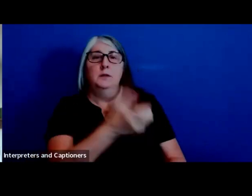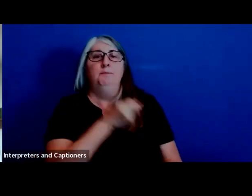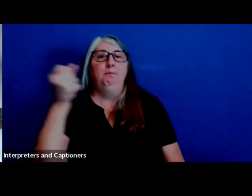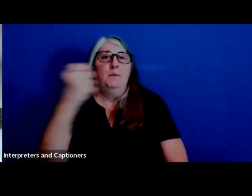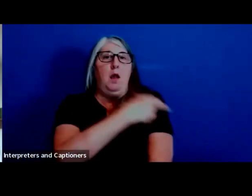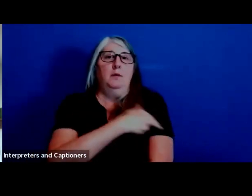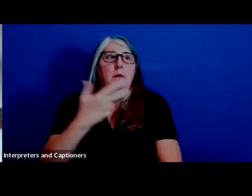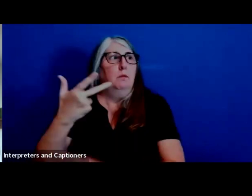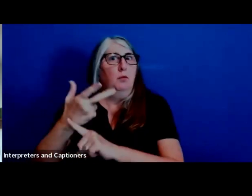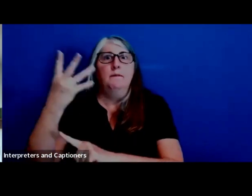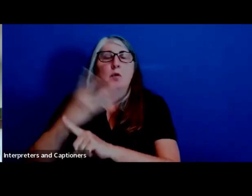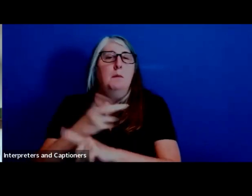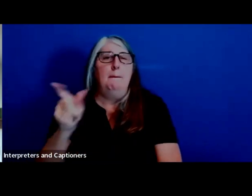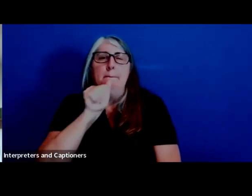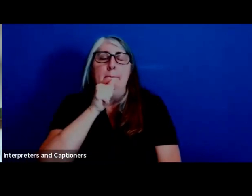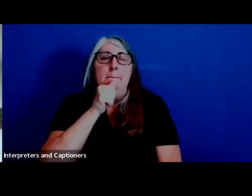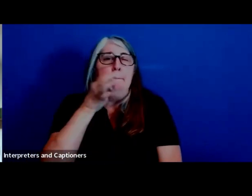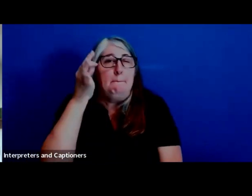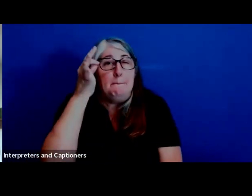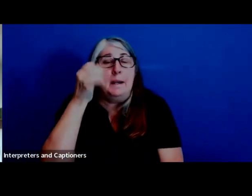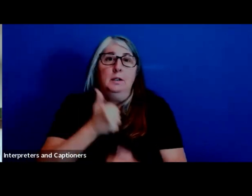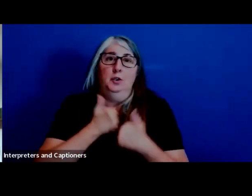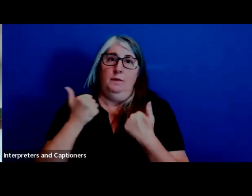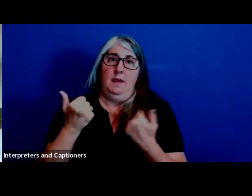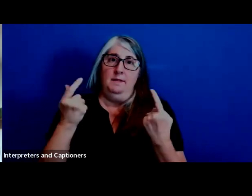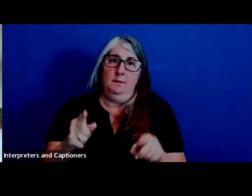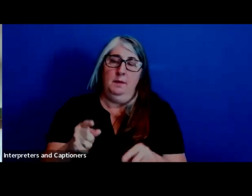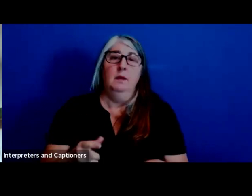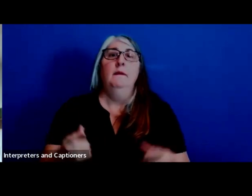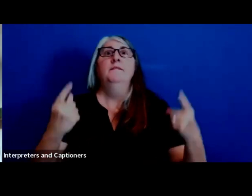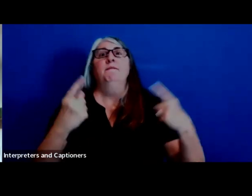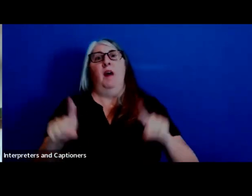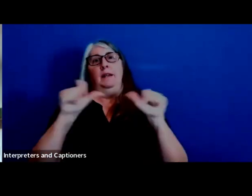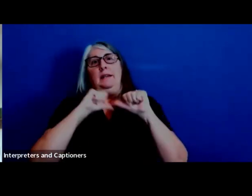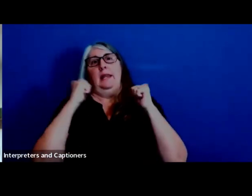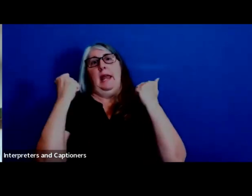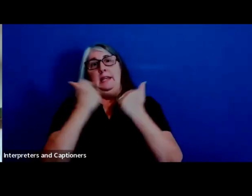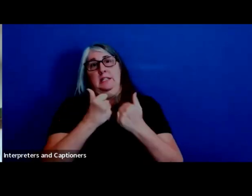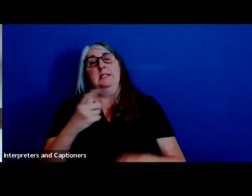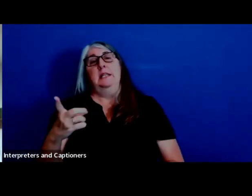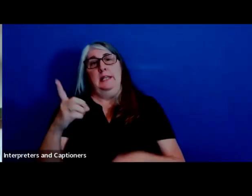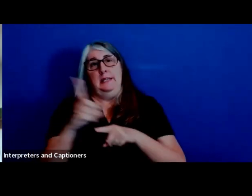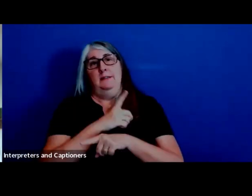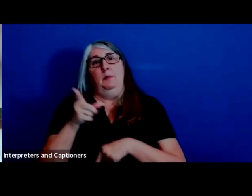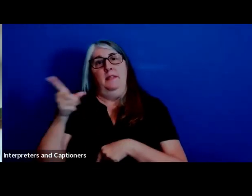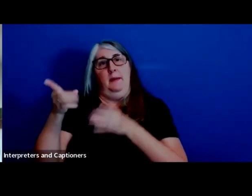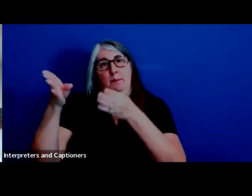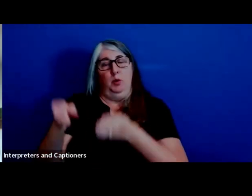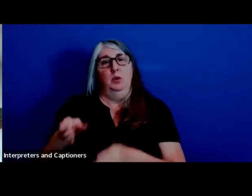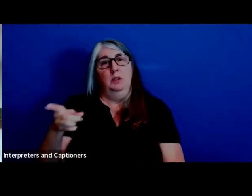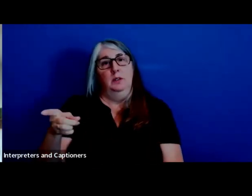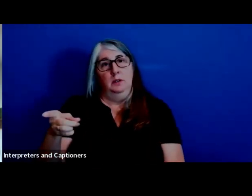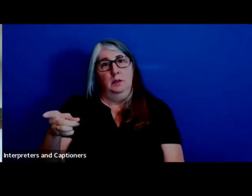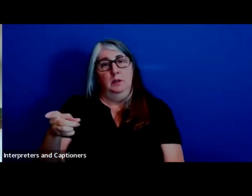hospital and she barely survived that event. Then the agency took discipline action against that person. It took